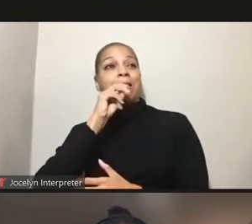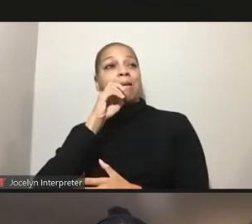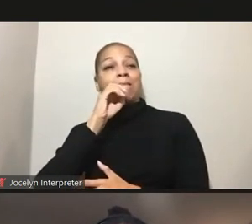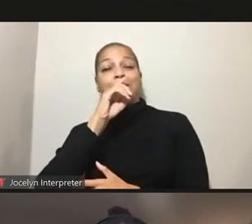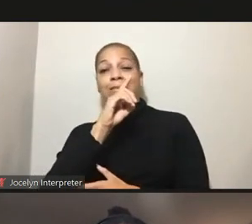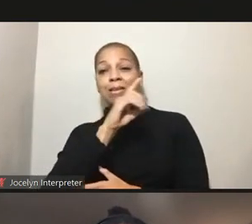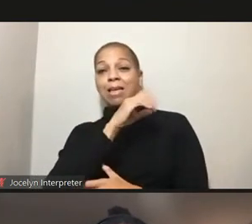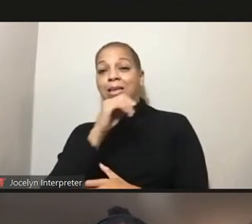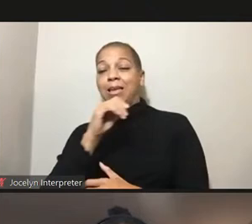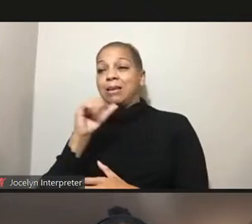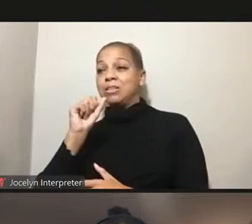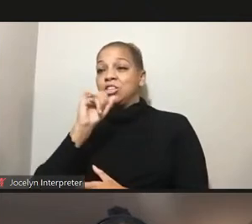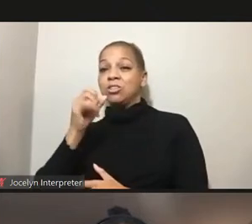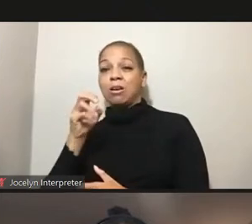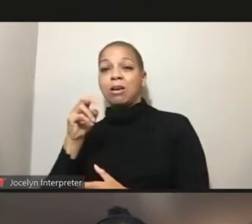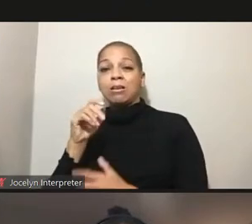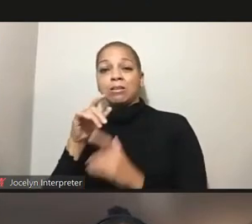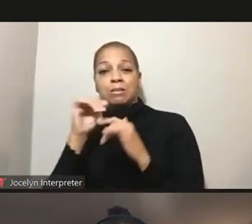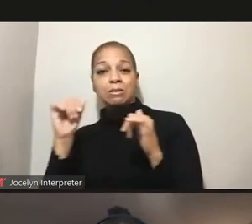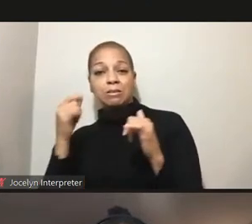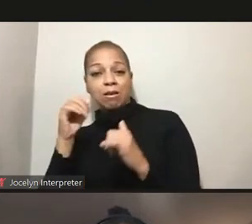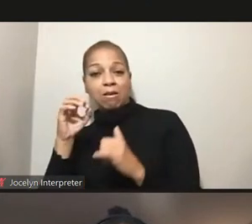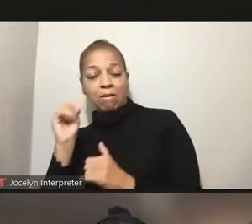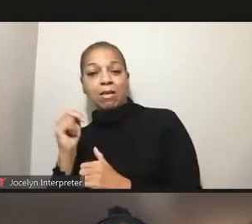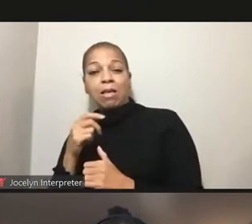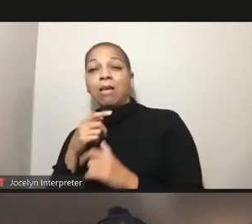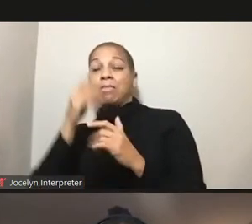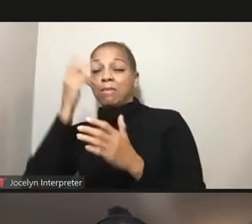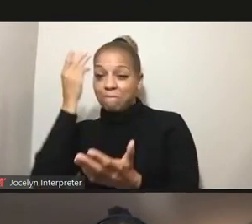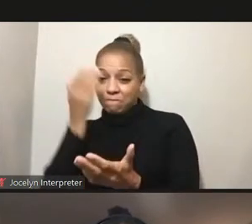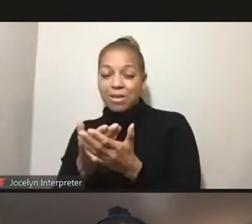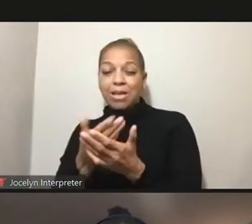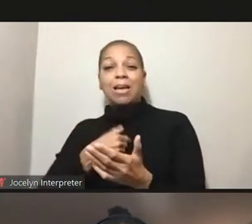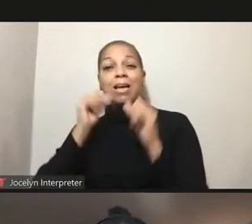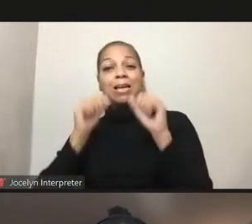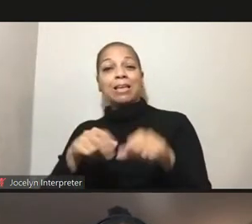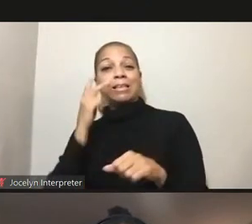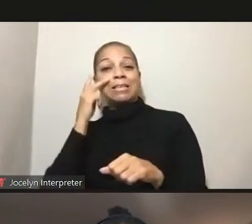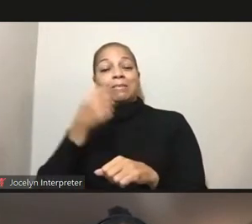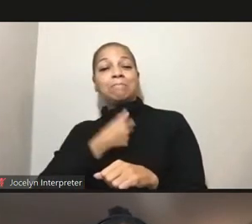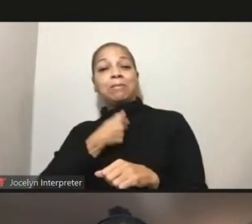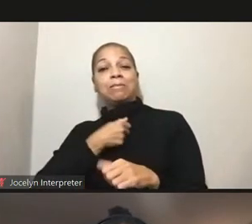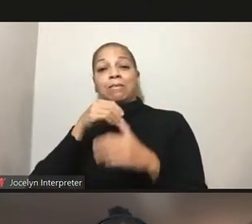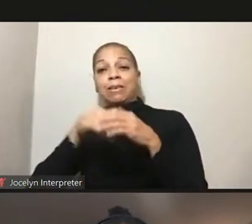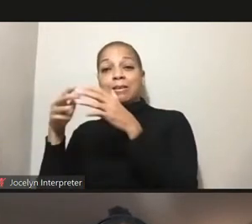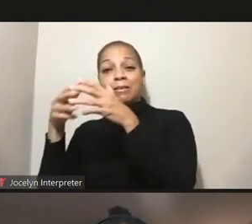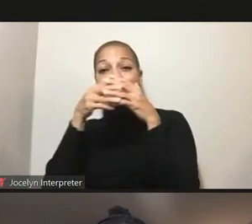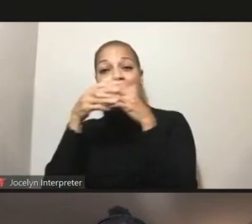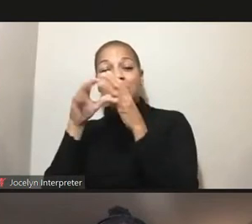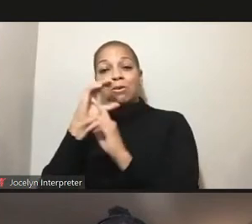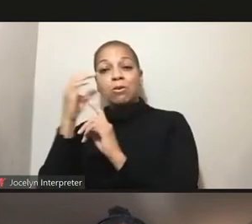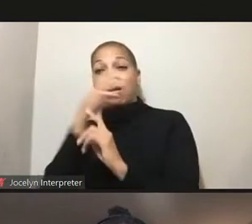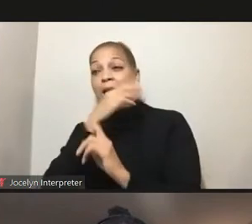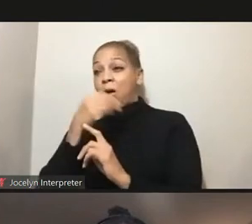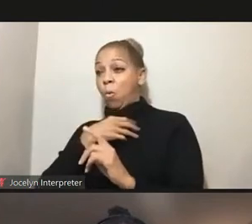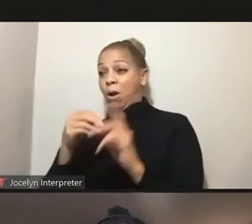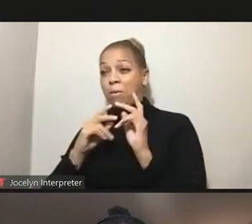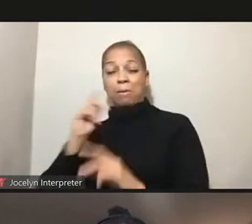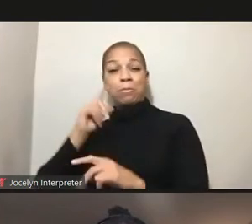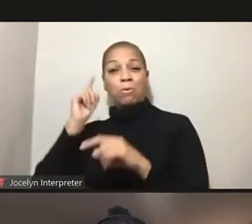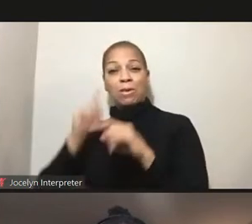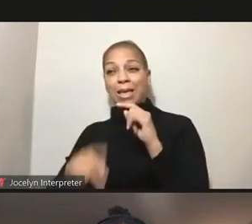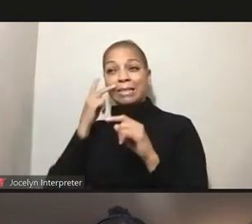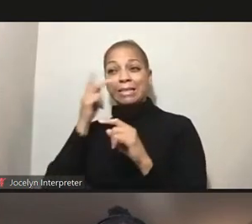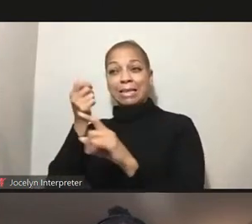The fact that I can see myself in American culture and white people cannot see themselves in